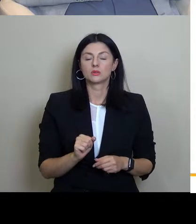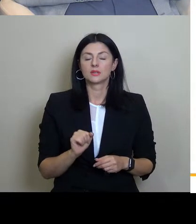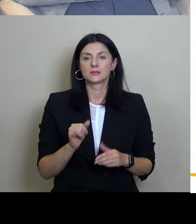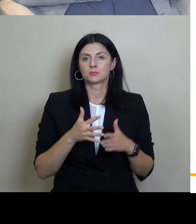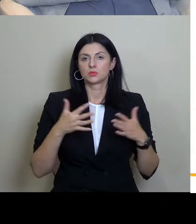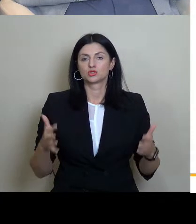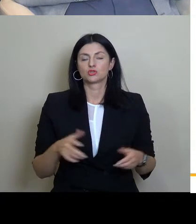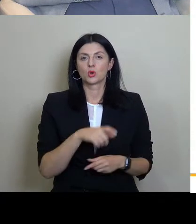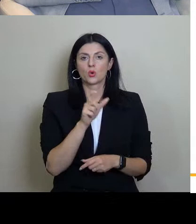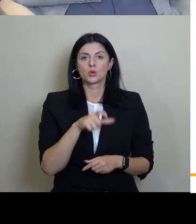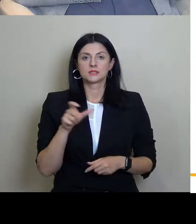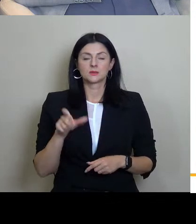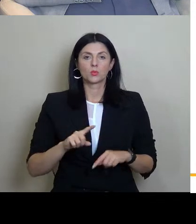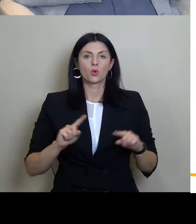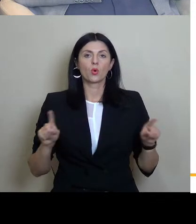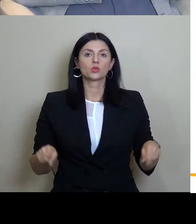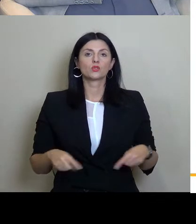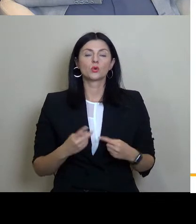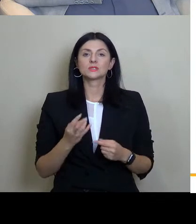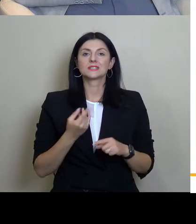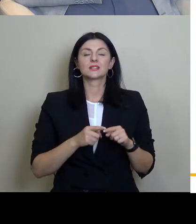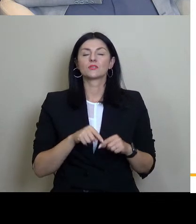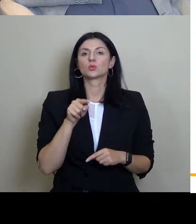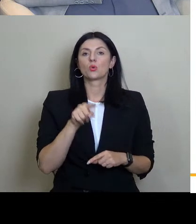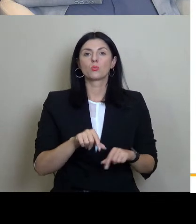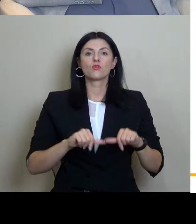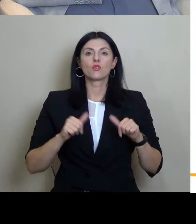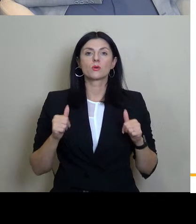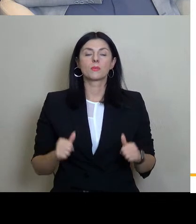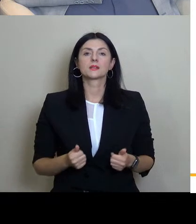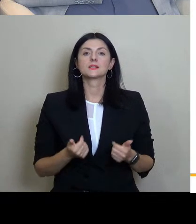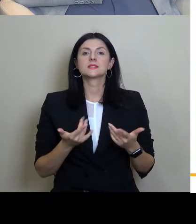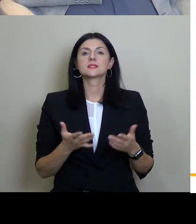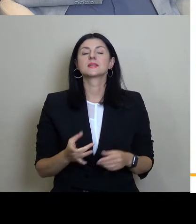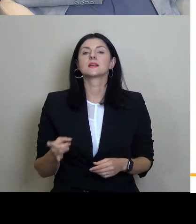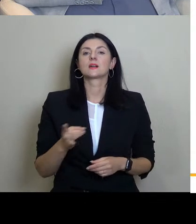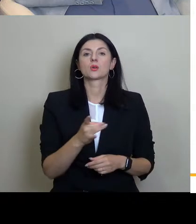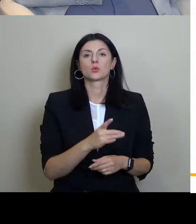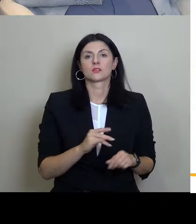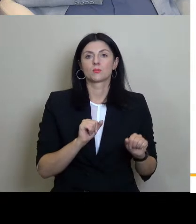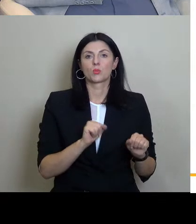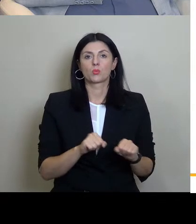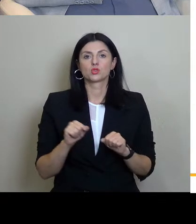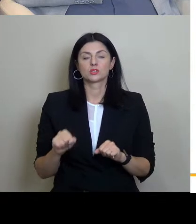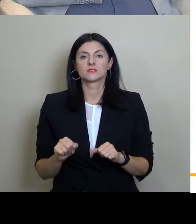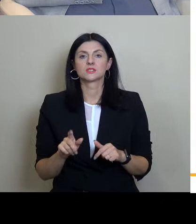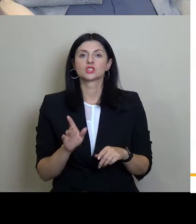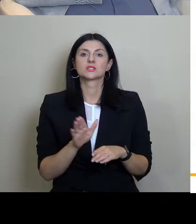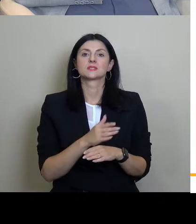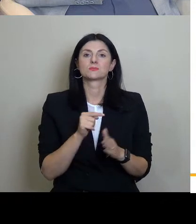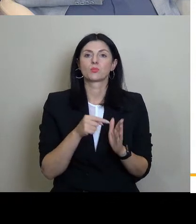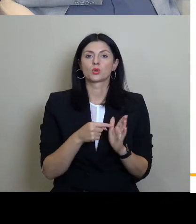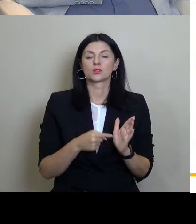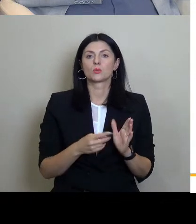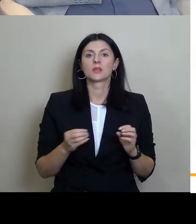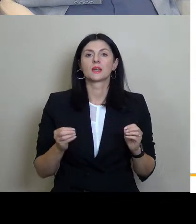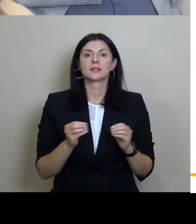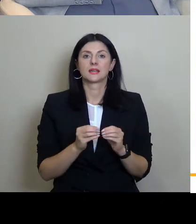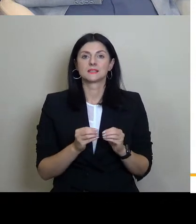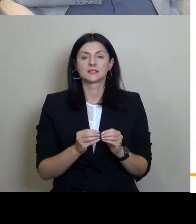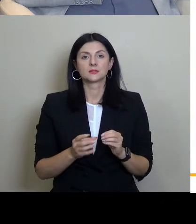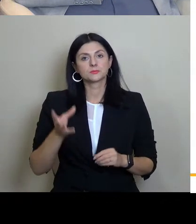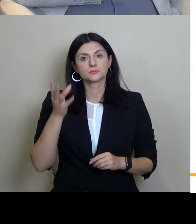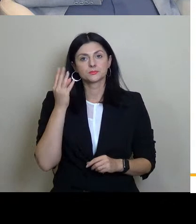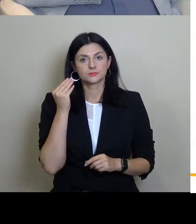million cities are set up not with respect to rayons or